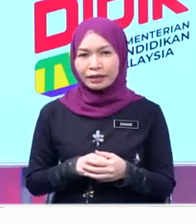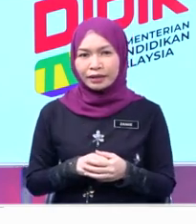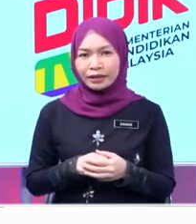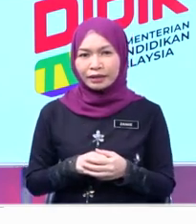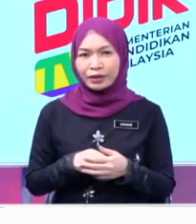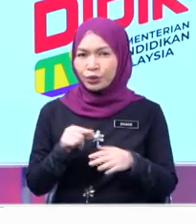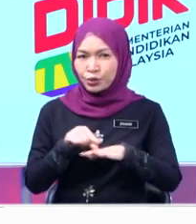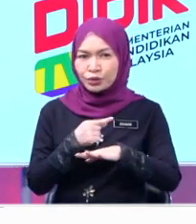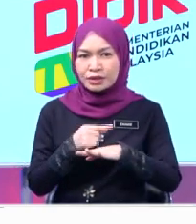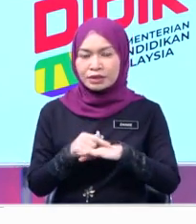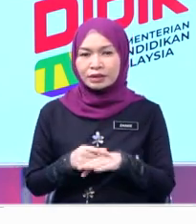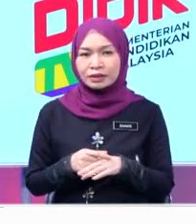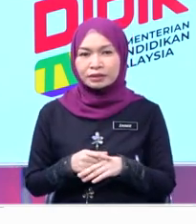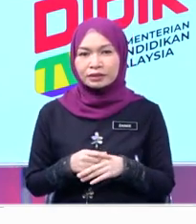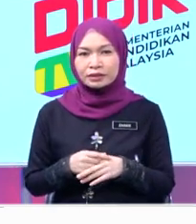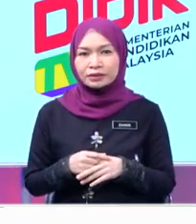in addition.